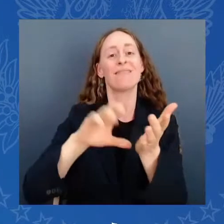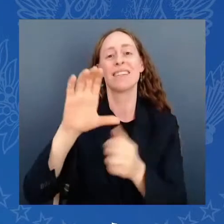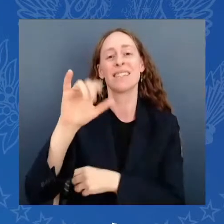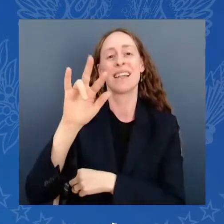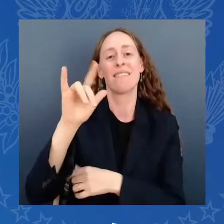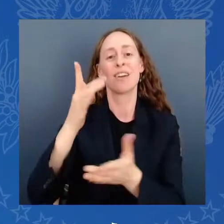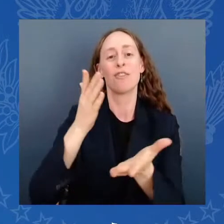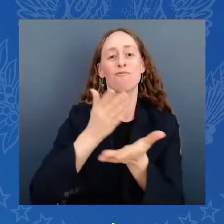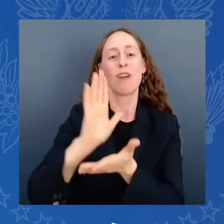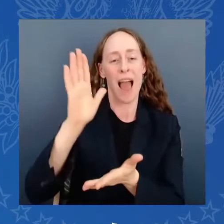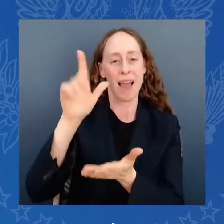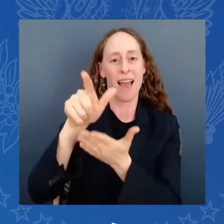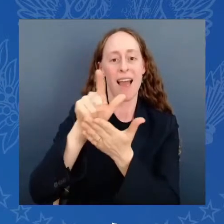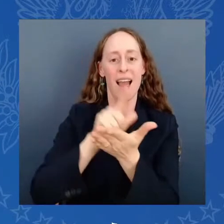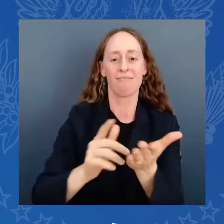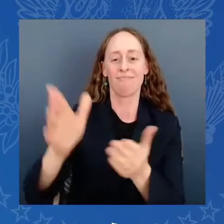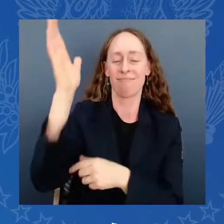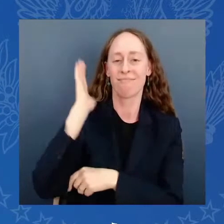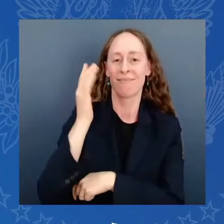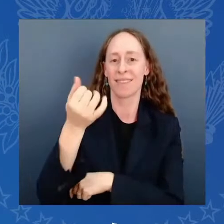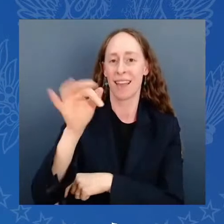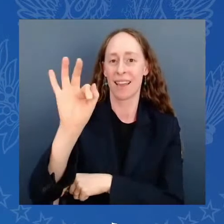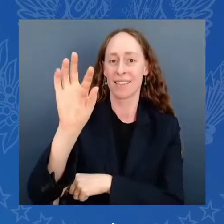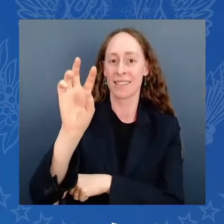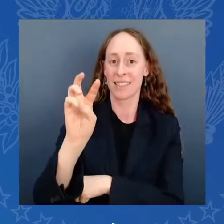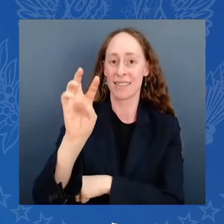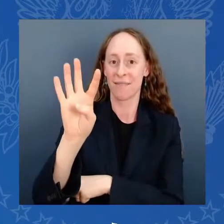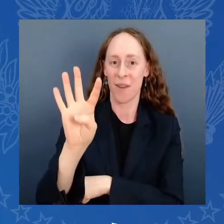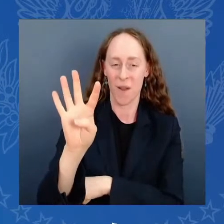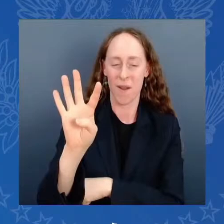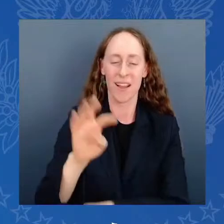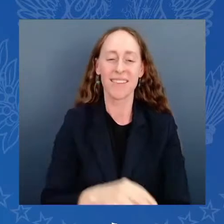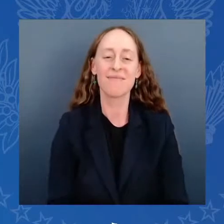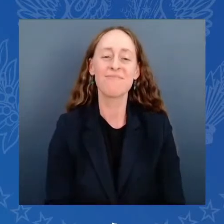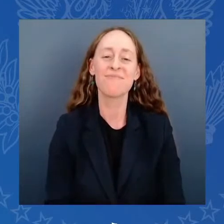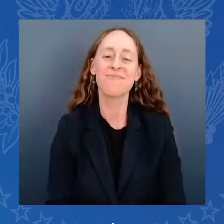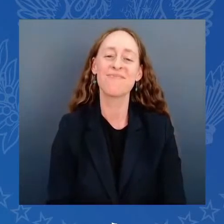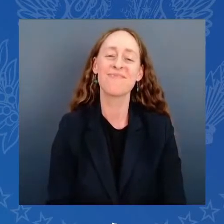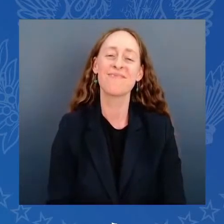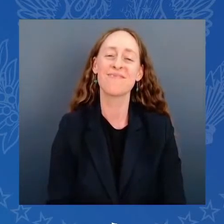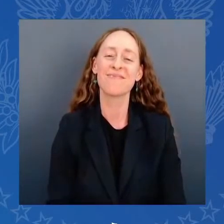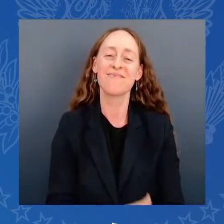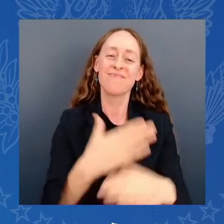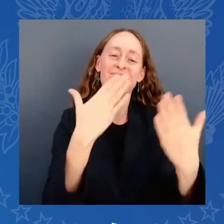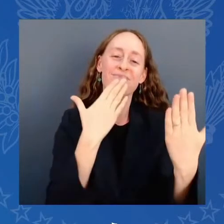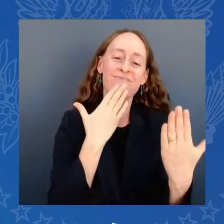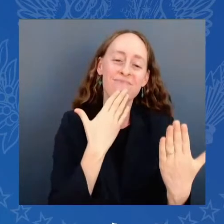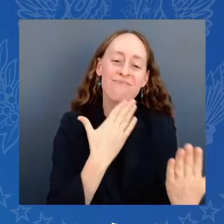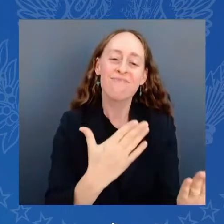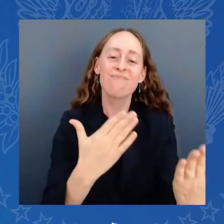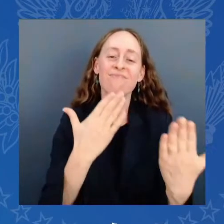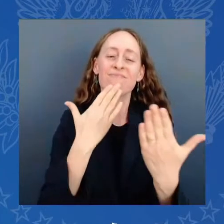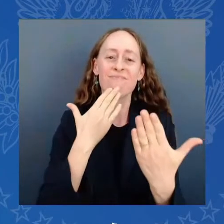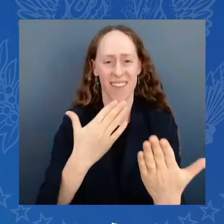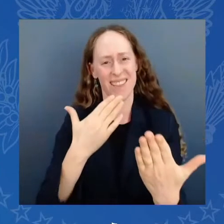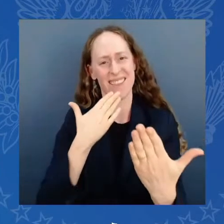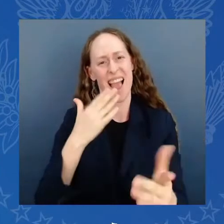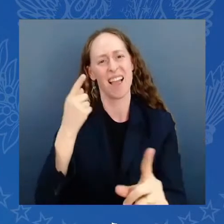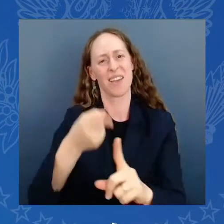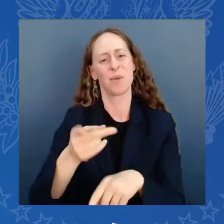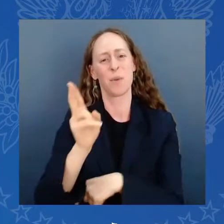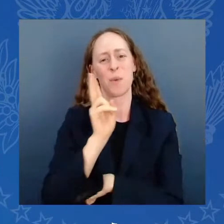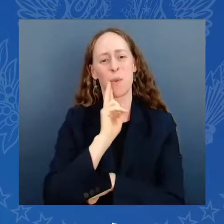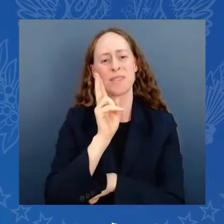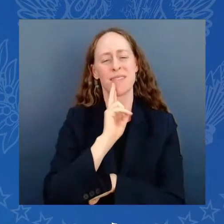And thank you, a huge thank you to the Houston Tillotson Choir, to Ruthie Foster, and to Brian Cranston